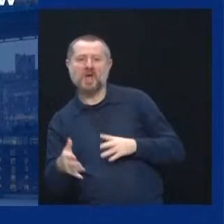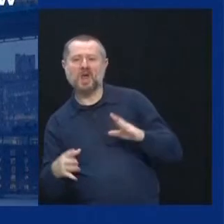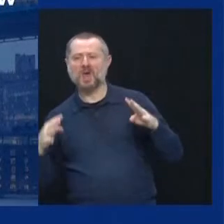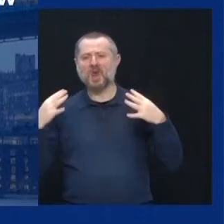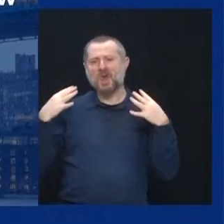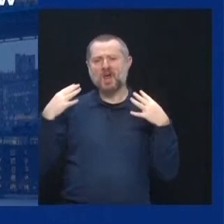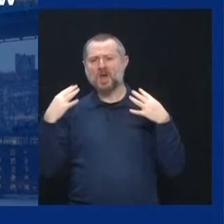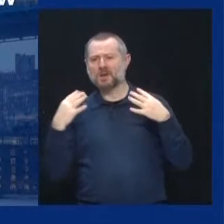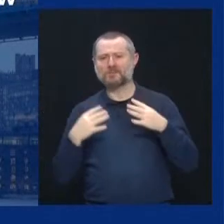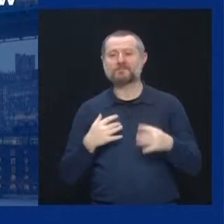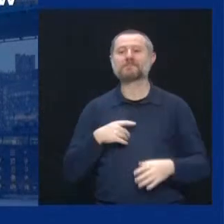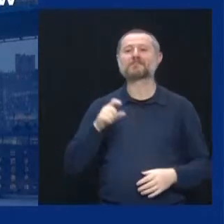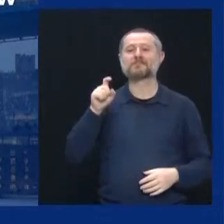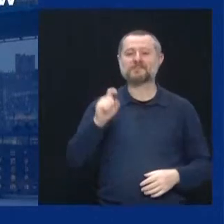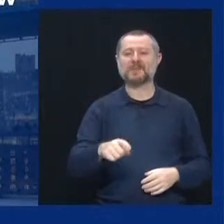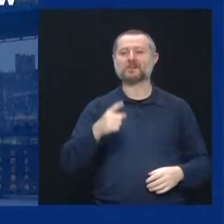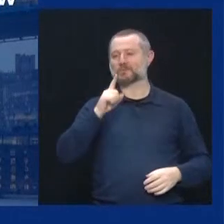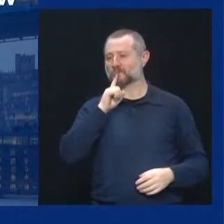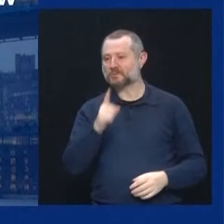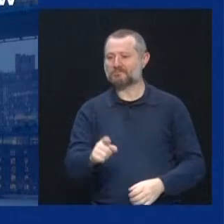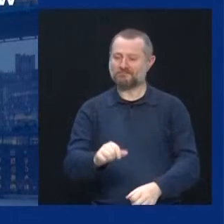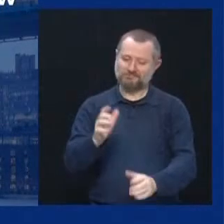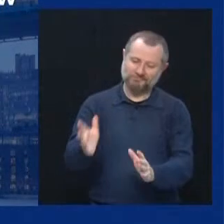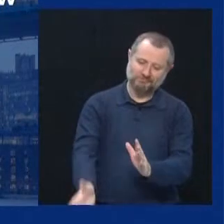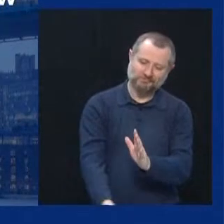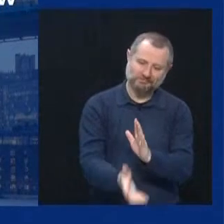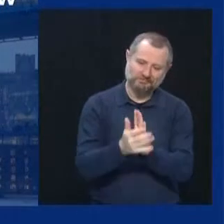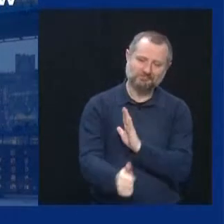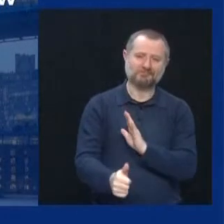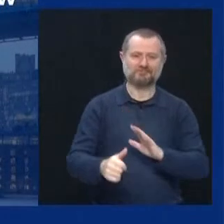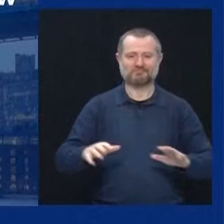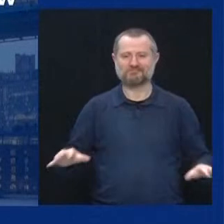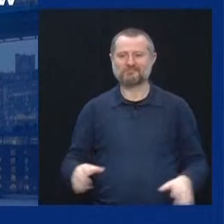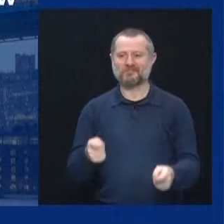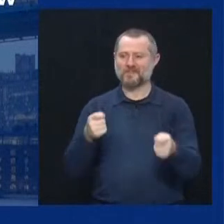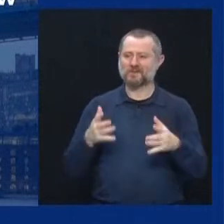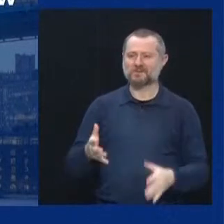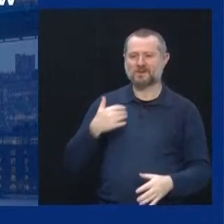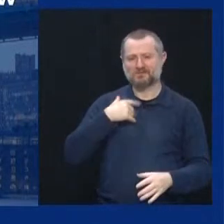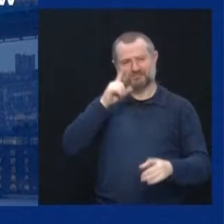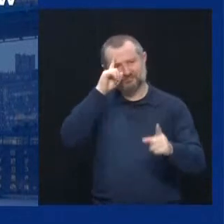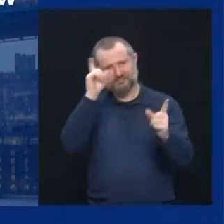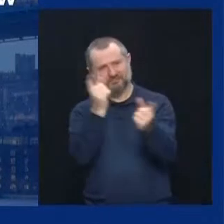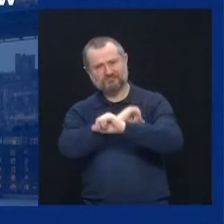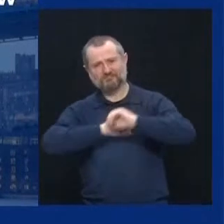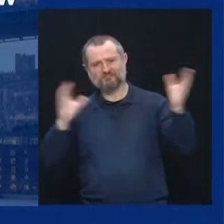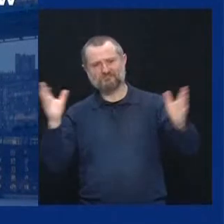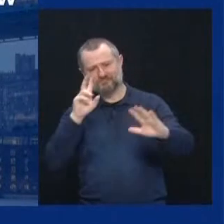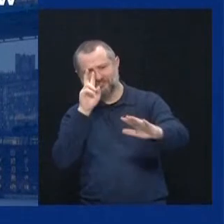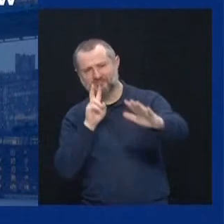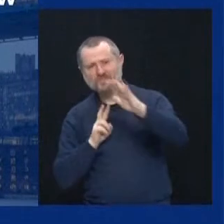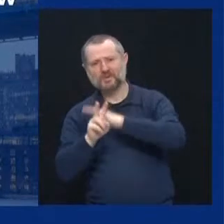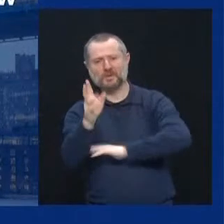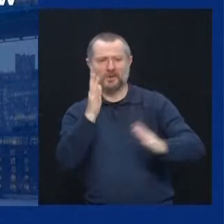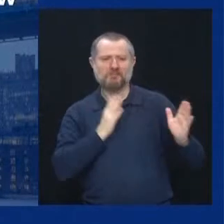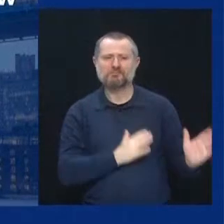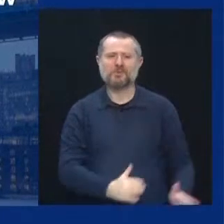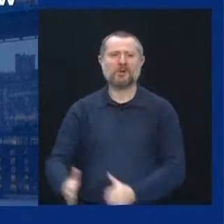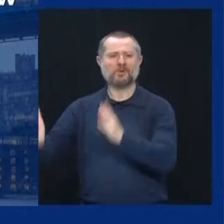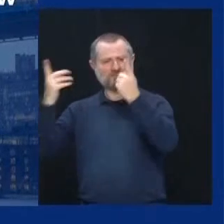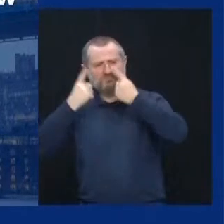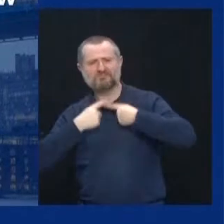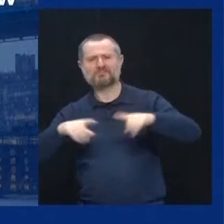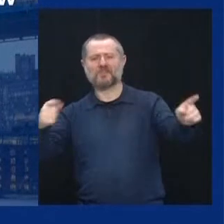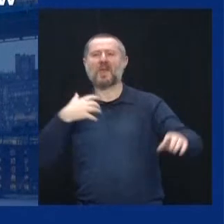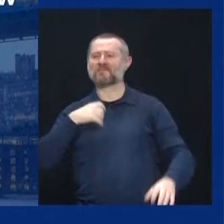real manager with a real vision who can really get things done. And that's